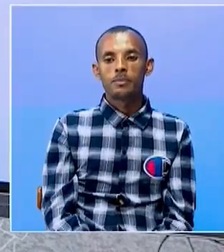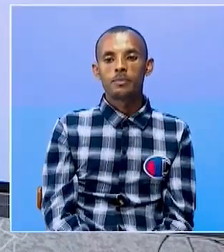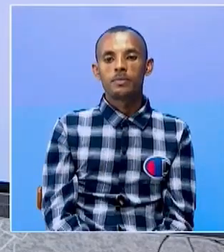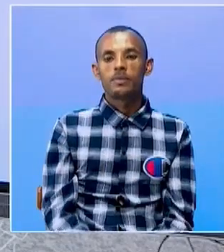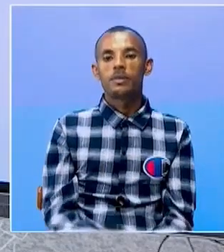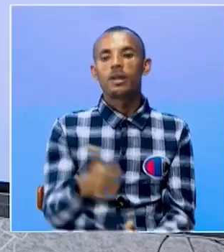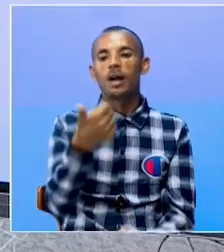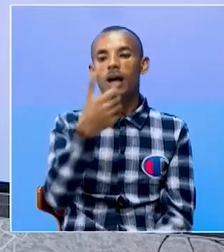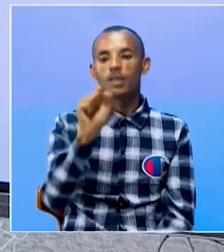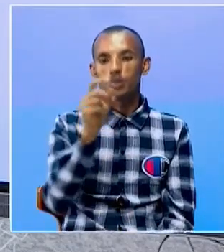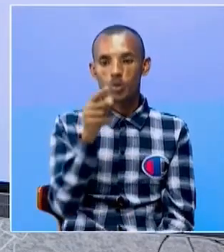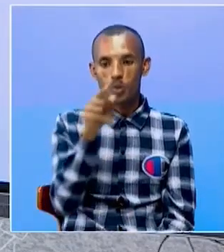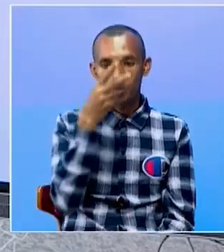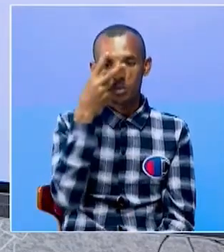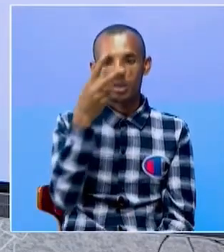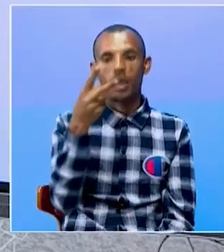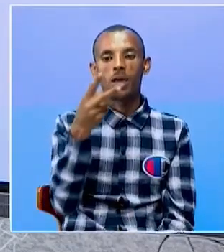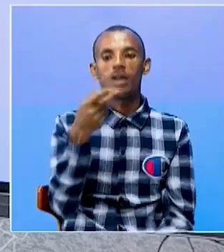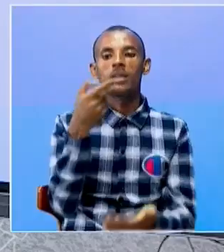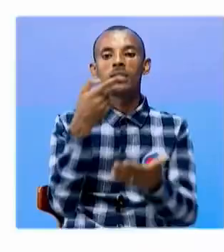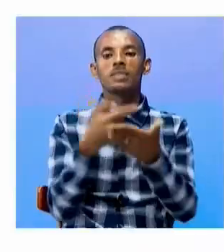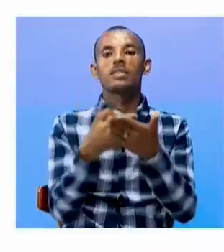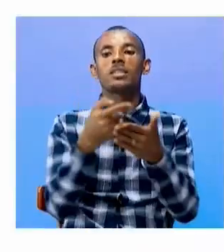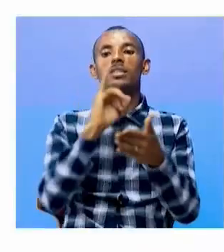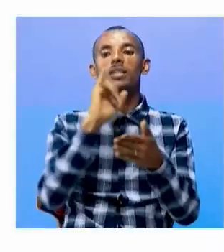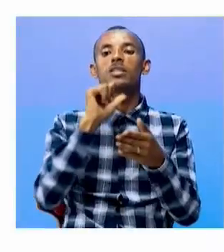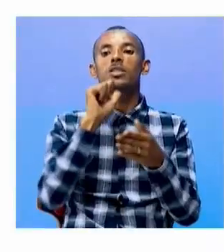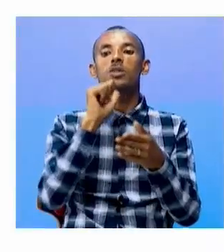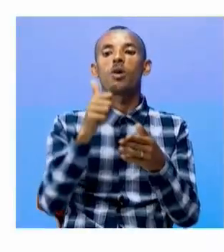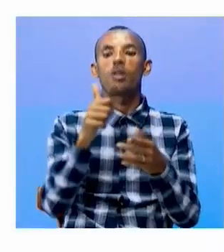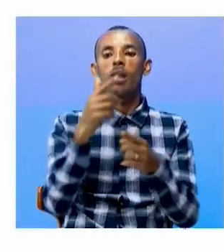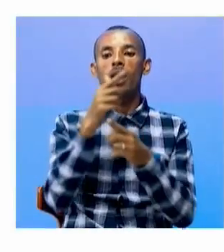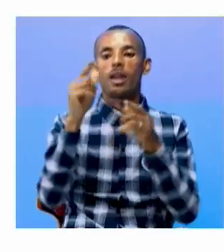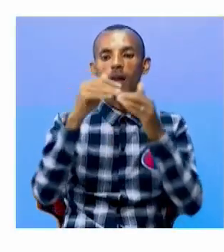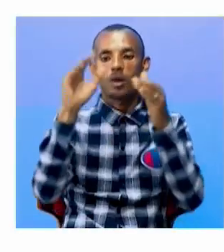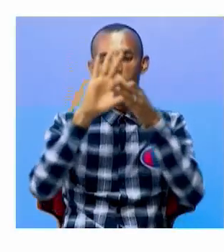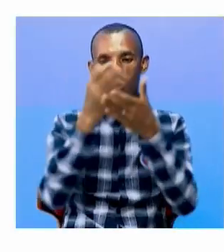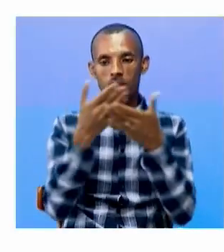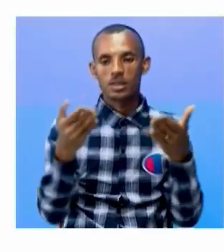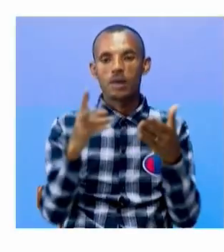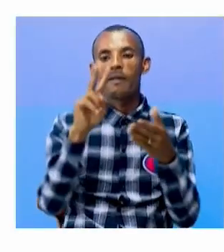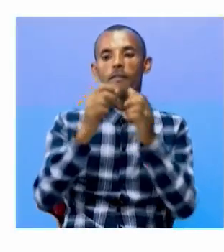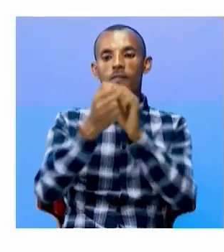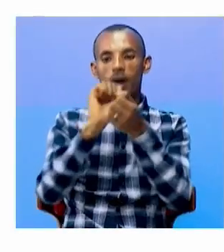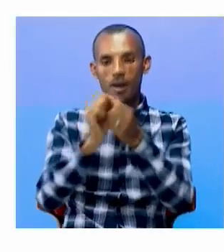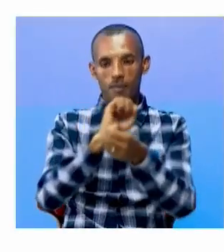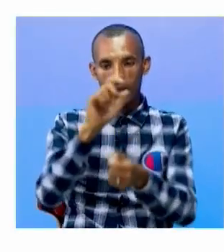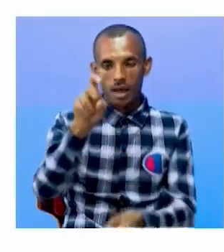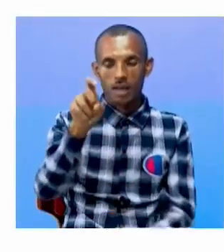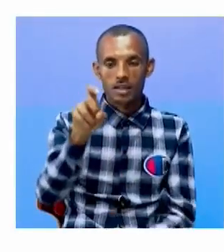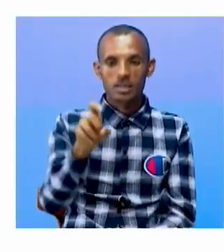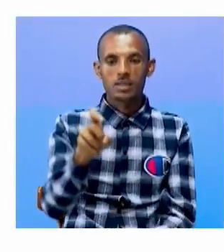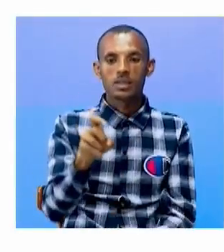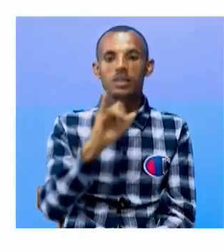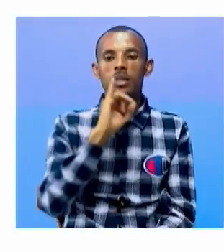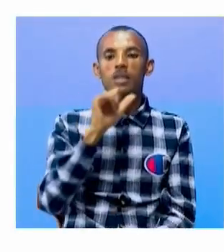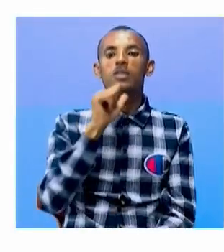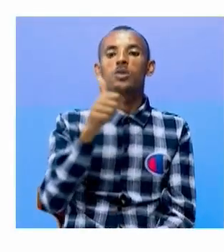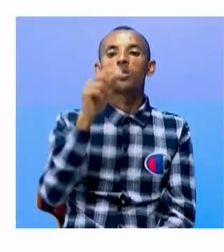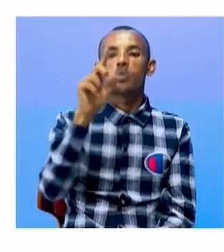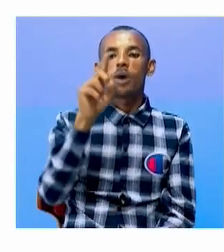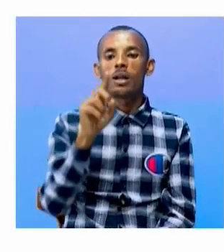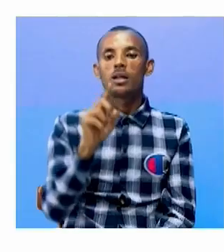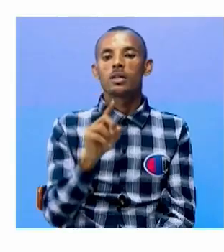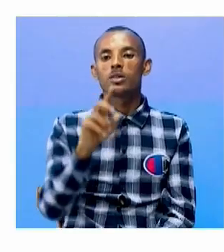As you can see, this is not linear equation. The variable x, its exponent is not 1, it is 2. Because of